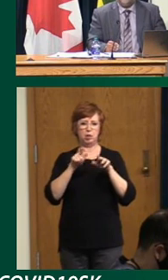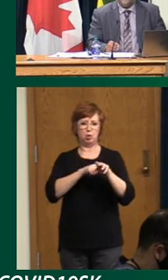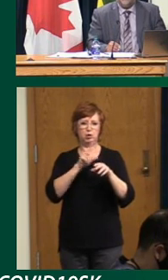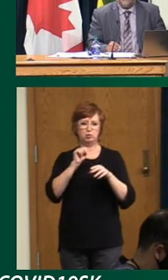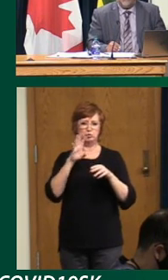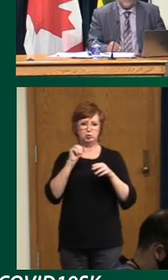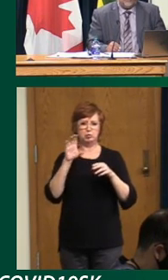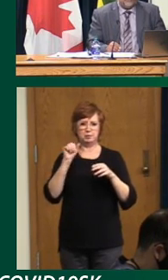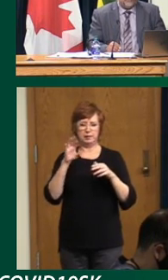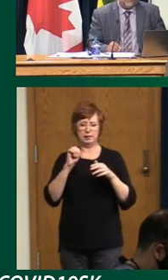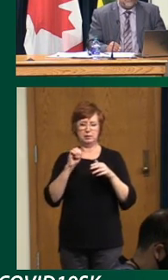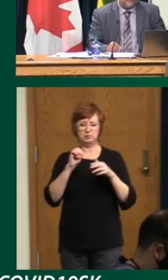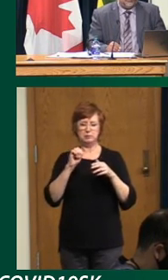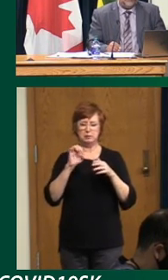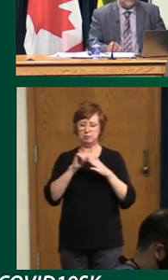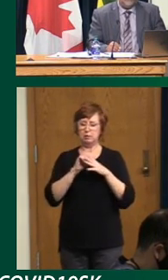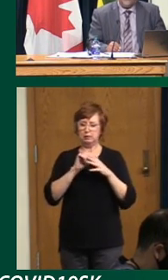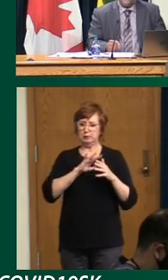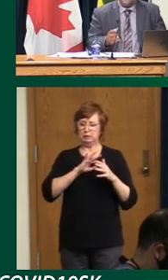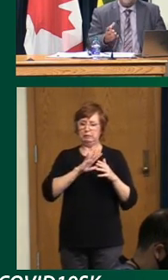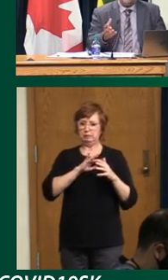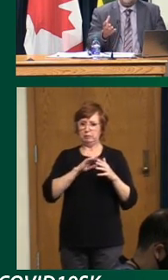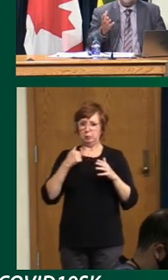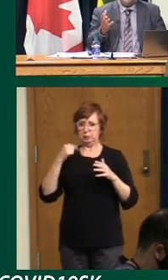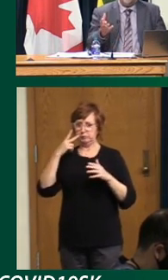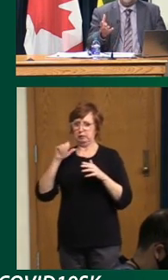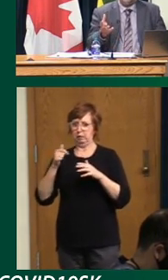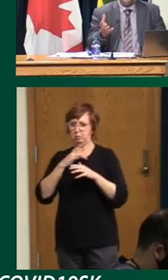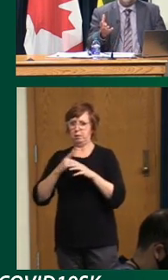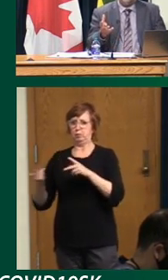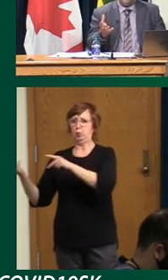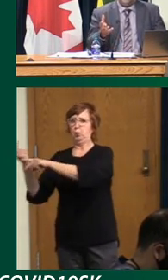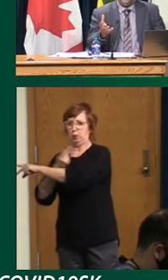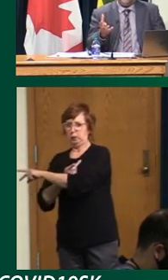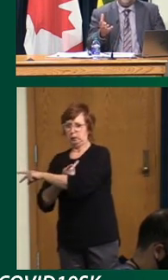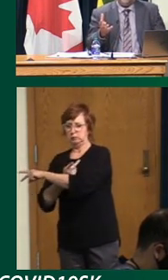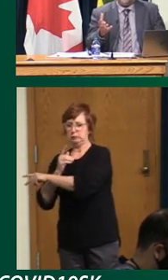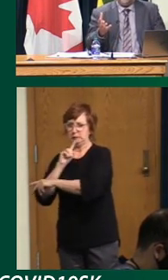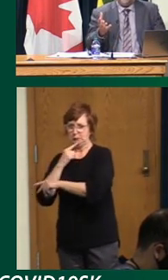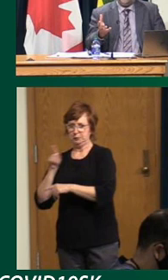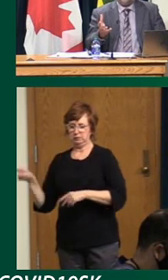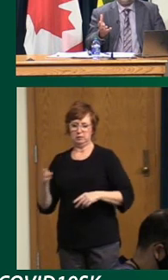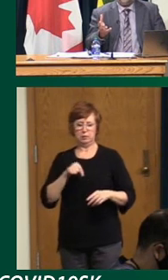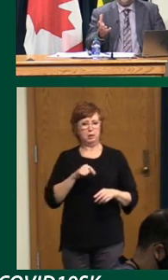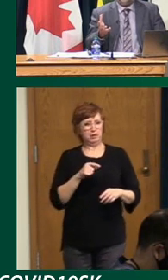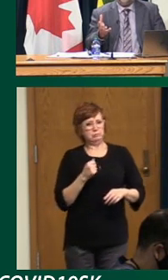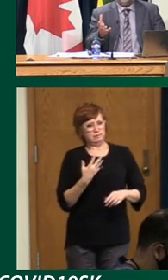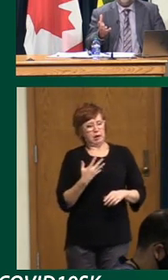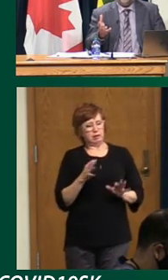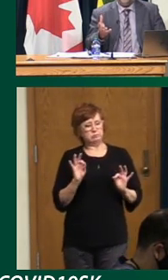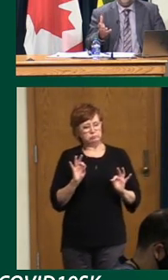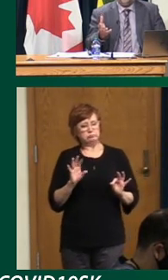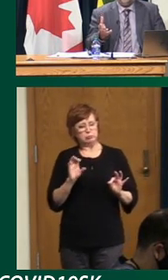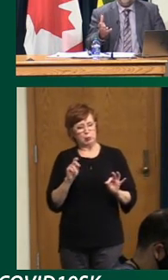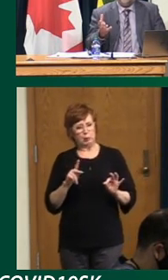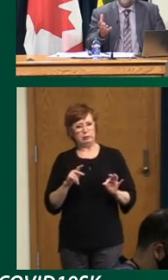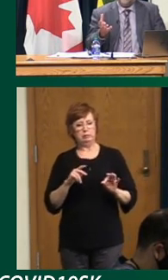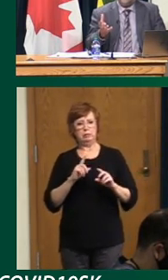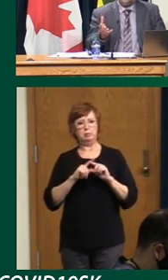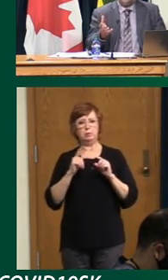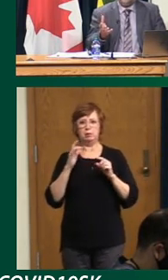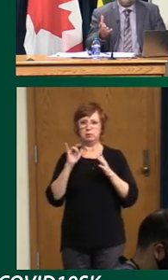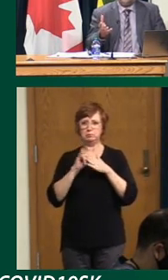we know how challenging that has been in other provinces. But again, this is exactly the reason why our visitation policies are tightening up.